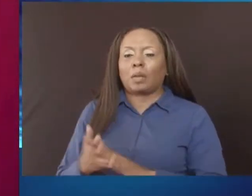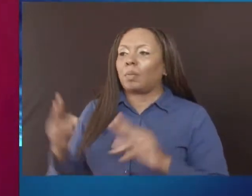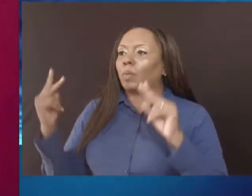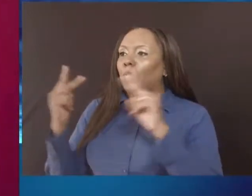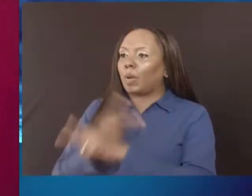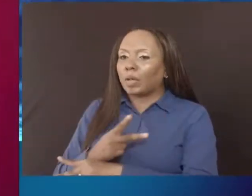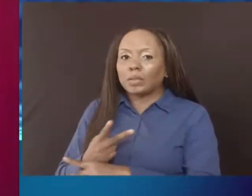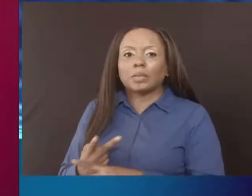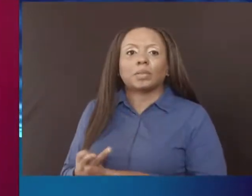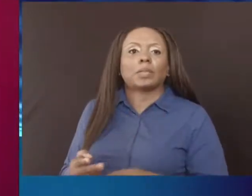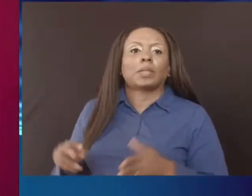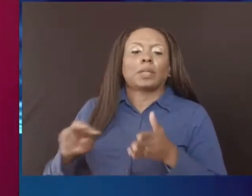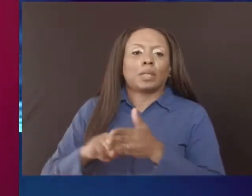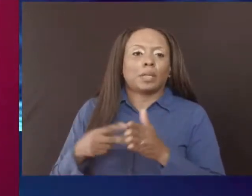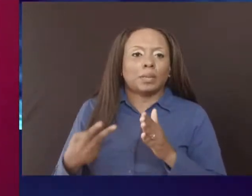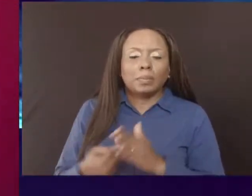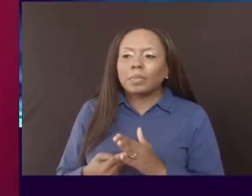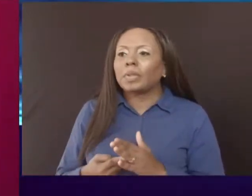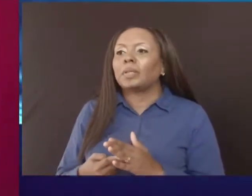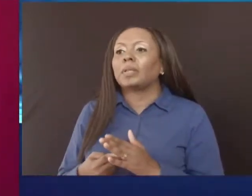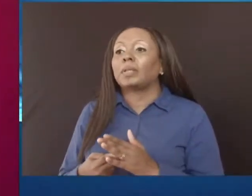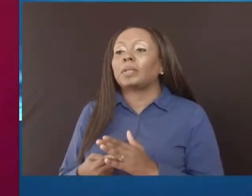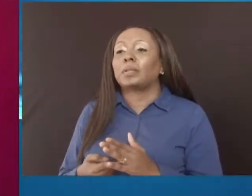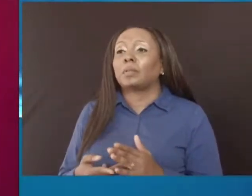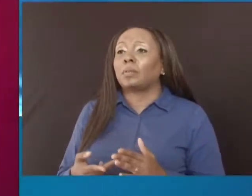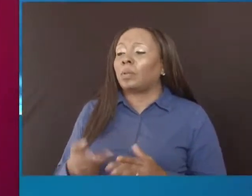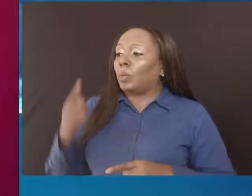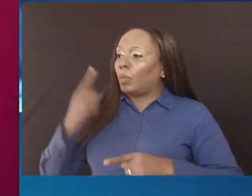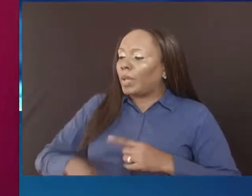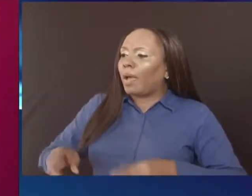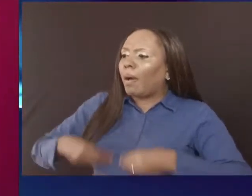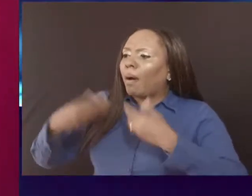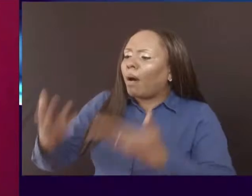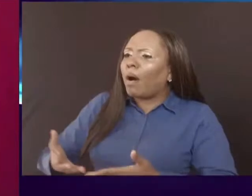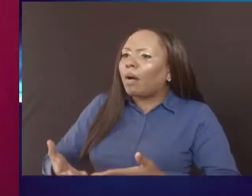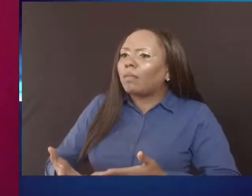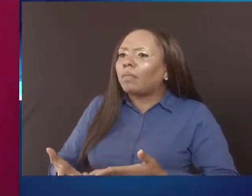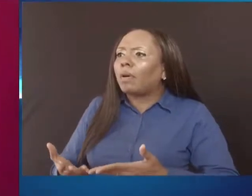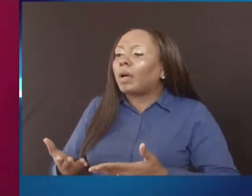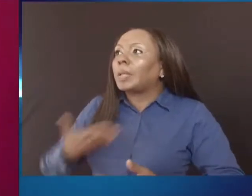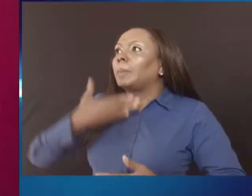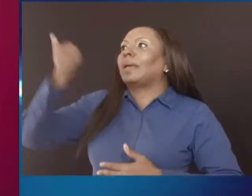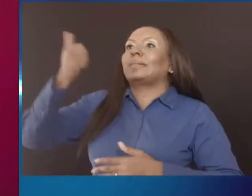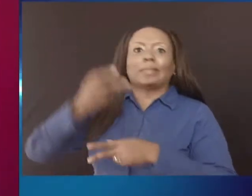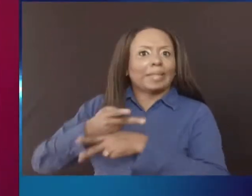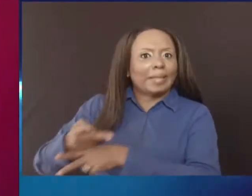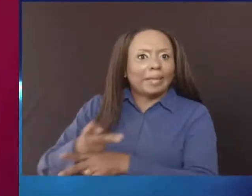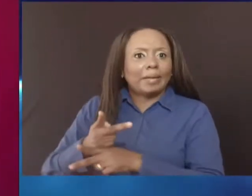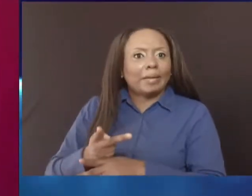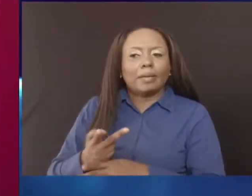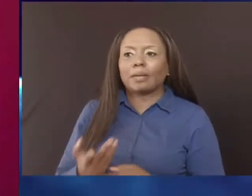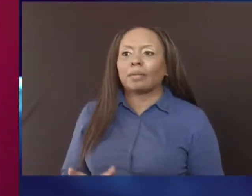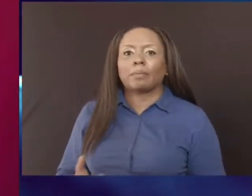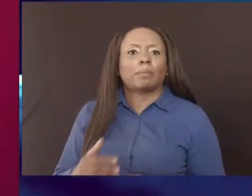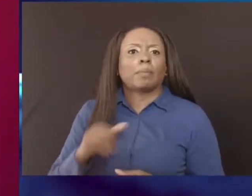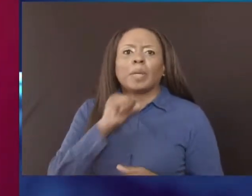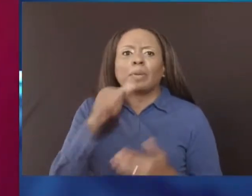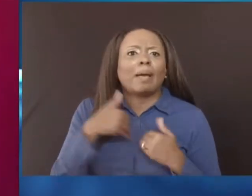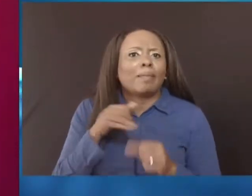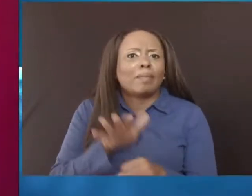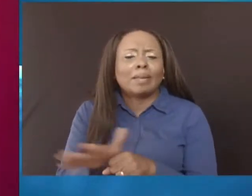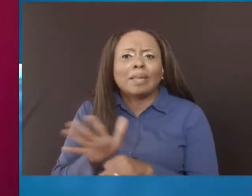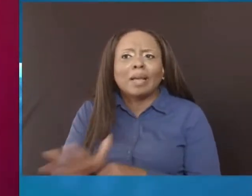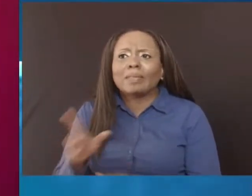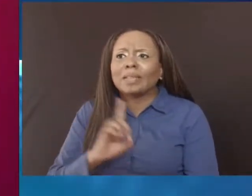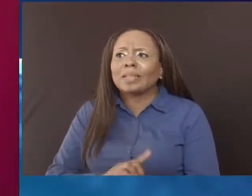will mean that the level of care that we would like to provide is going to go down. It will mean that in some cases,